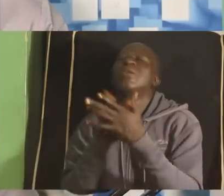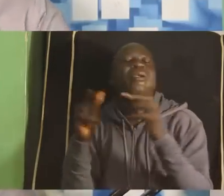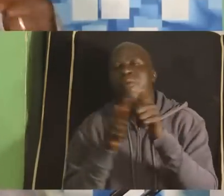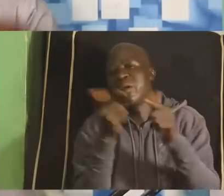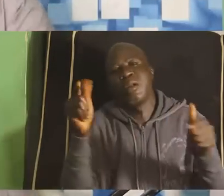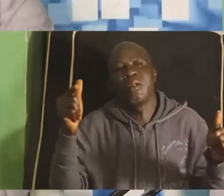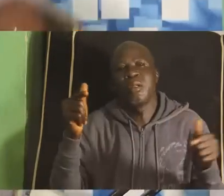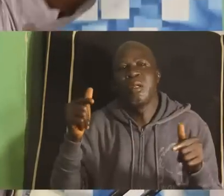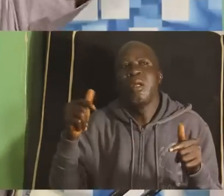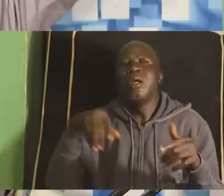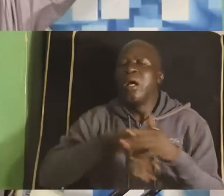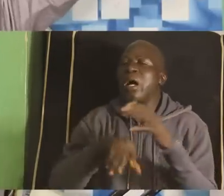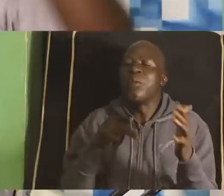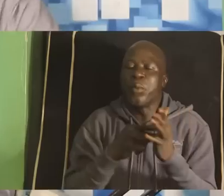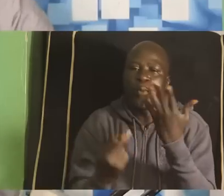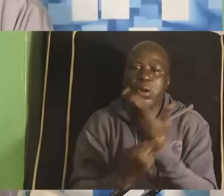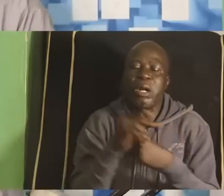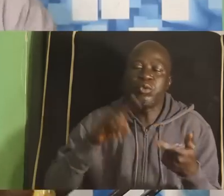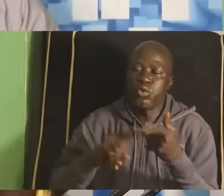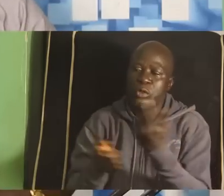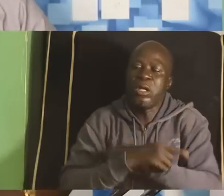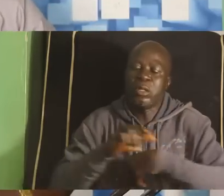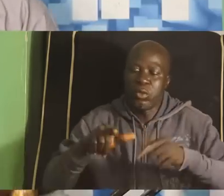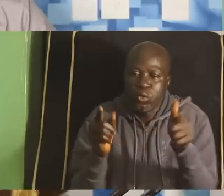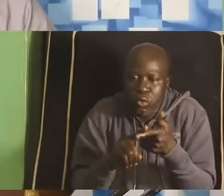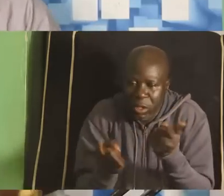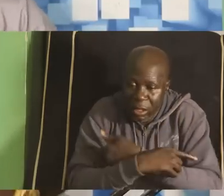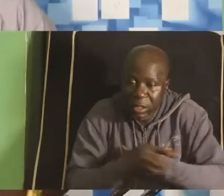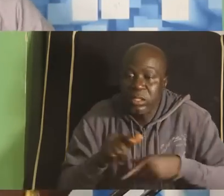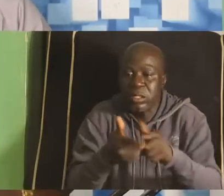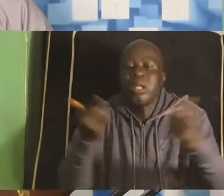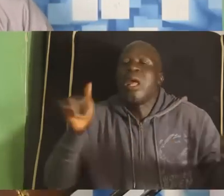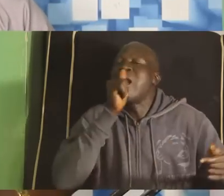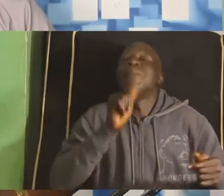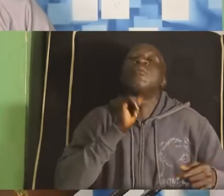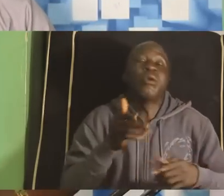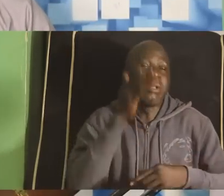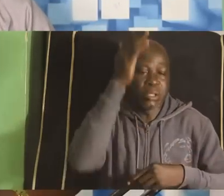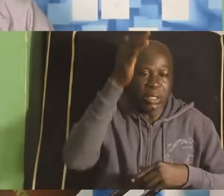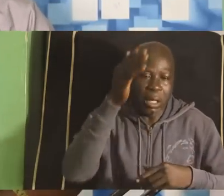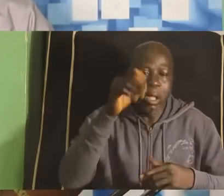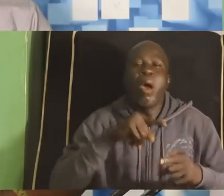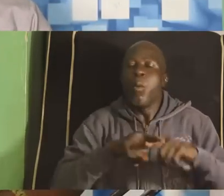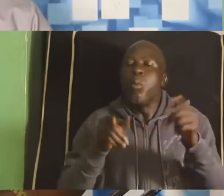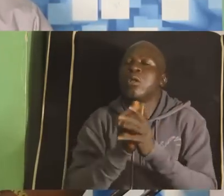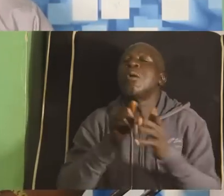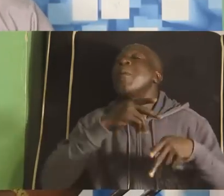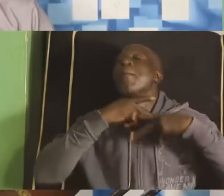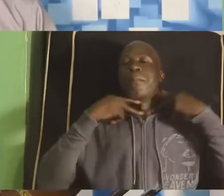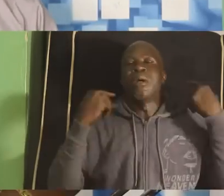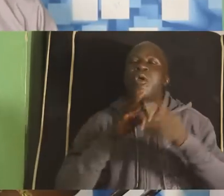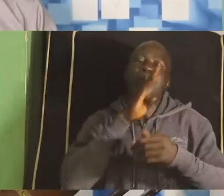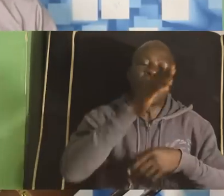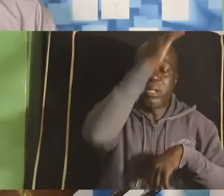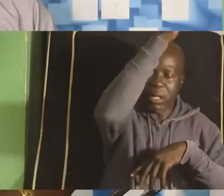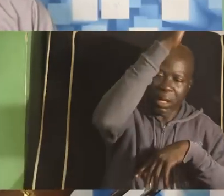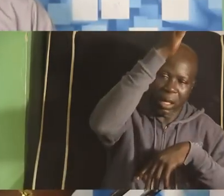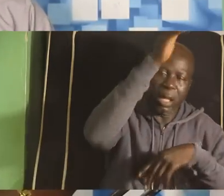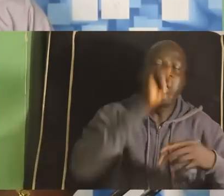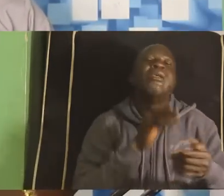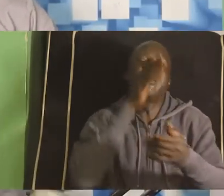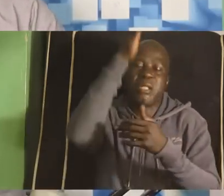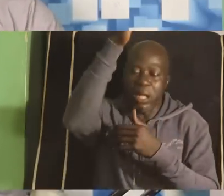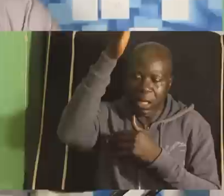a program. Oni na to my name. That will be great. You see me. I'm not there. Amen. Kuti mukba wale mari. Oh,